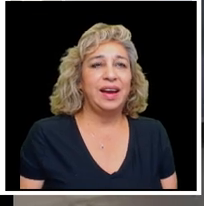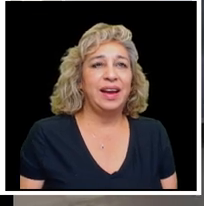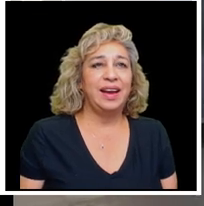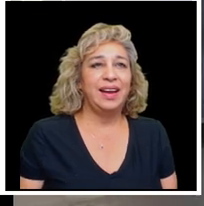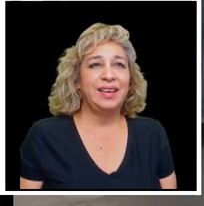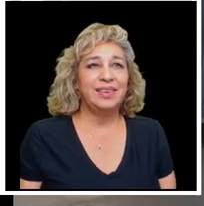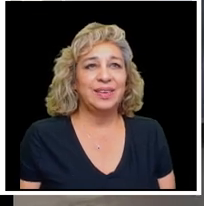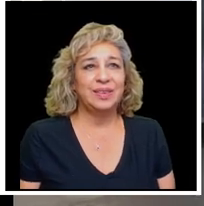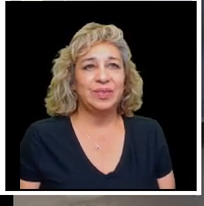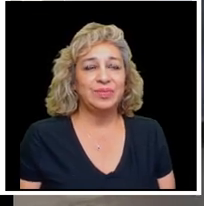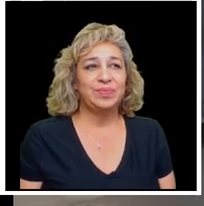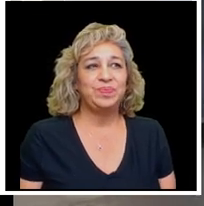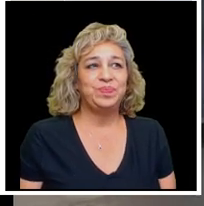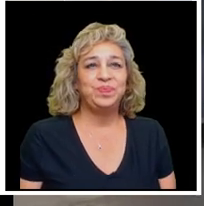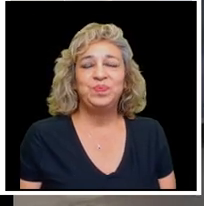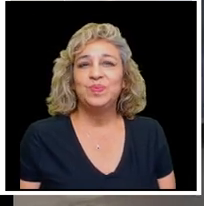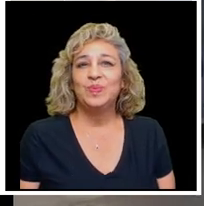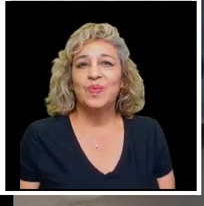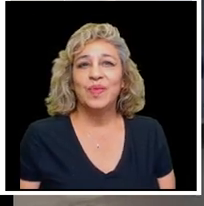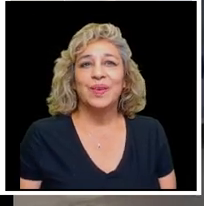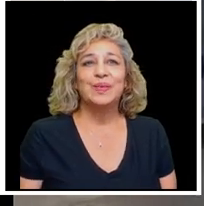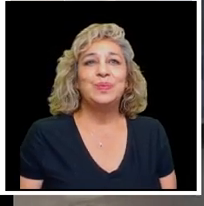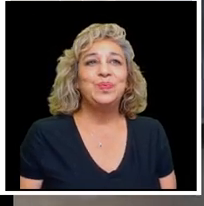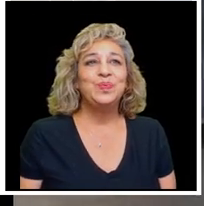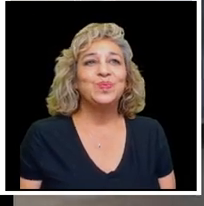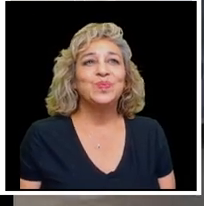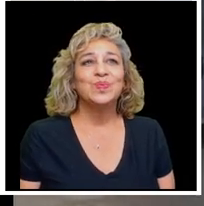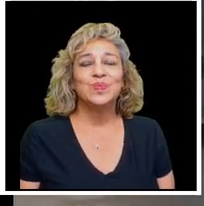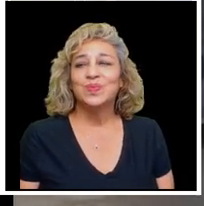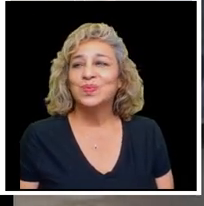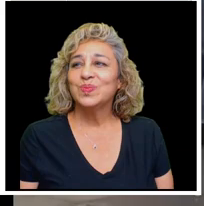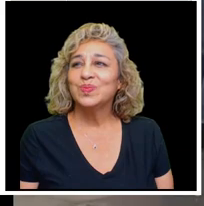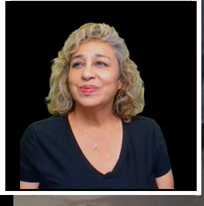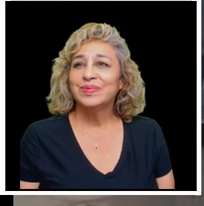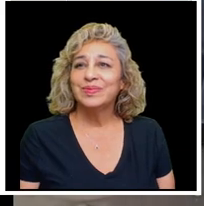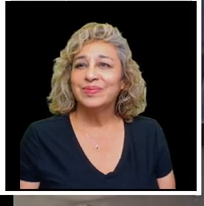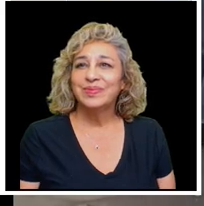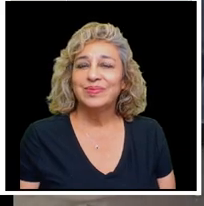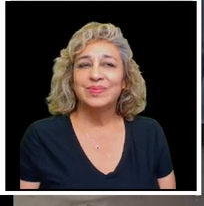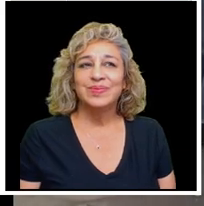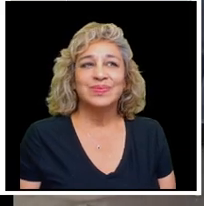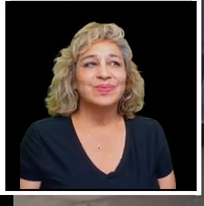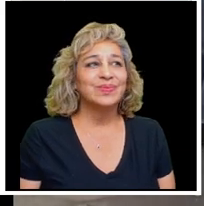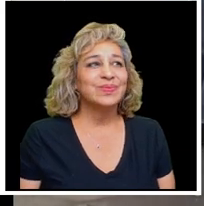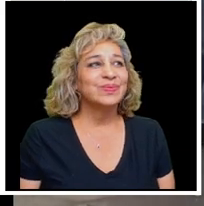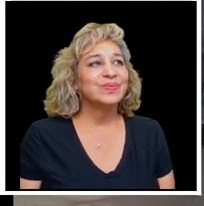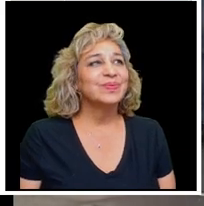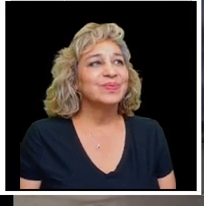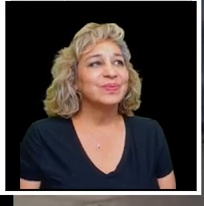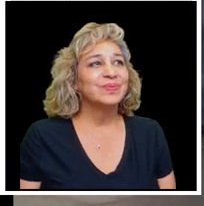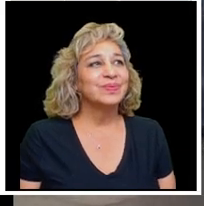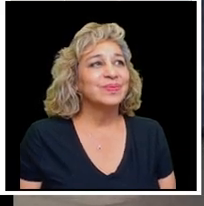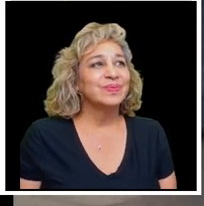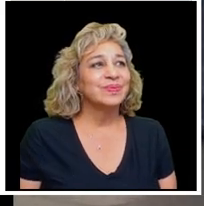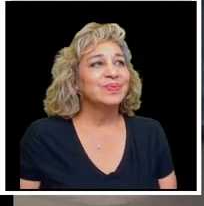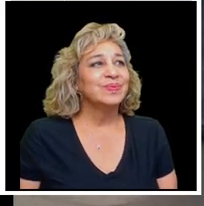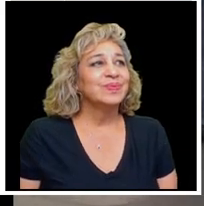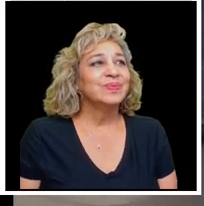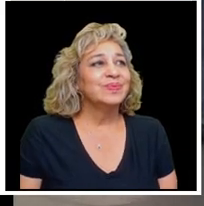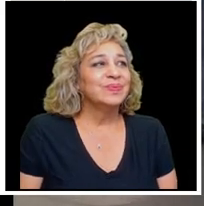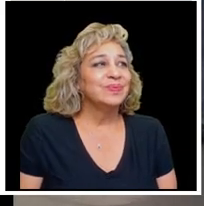mama hace que ellos es mucho mas el mensaje you know slike and presidente